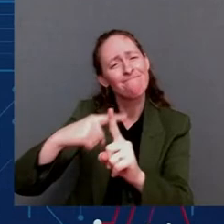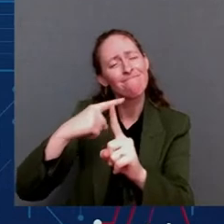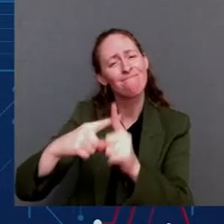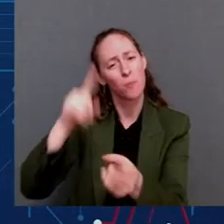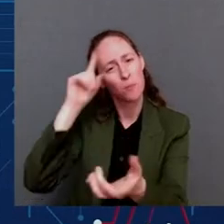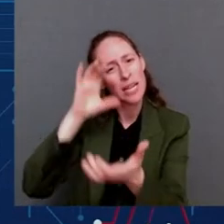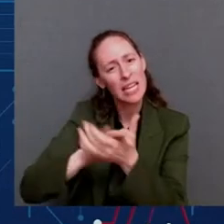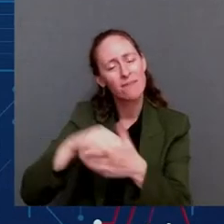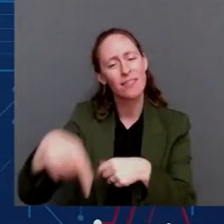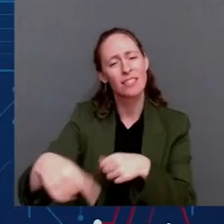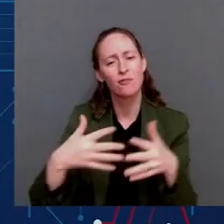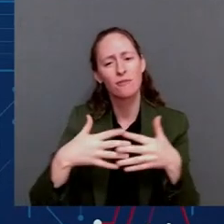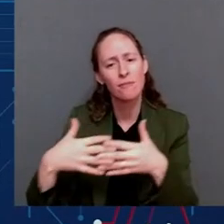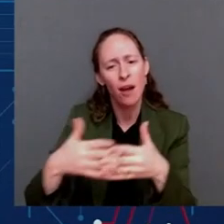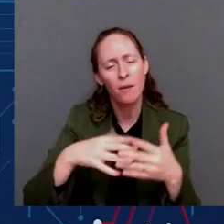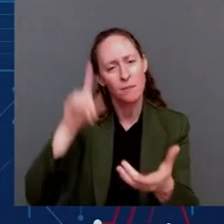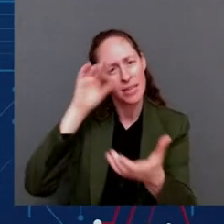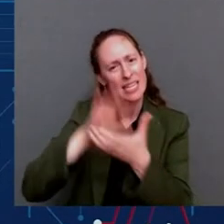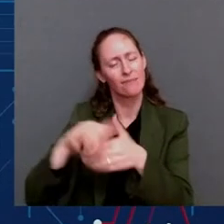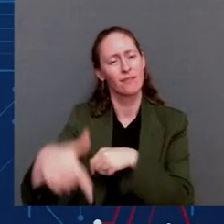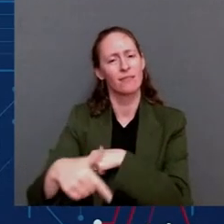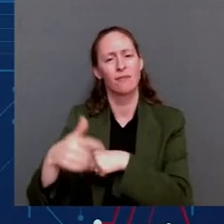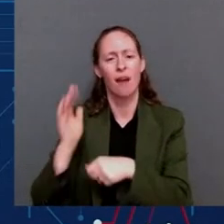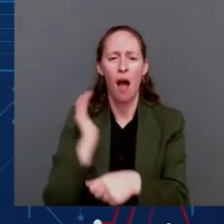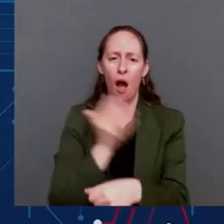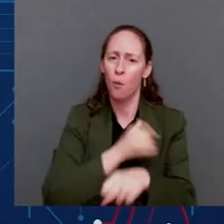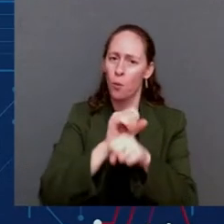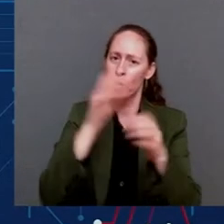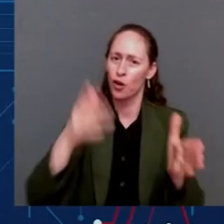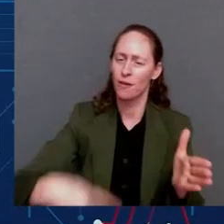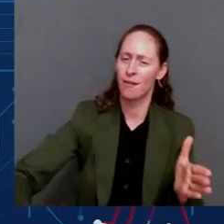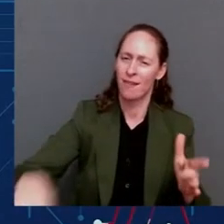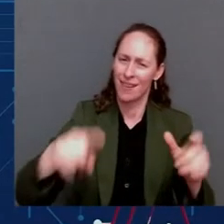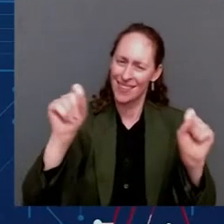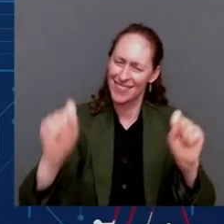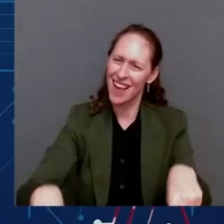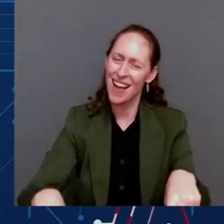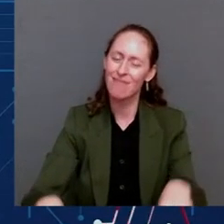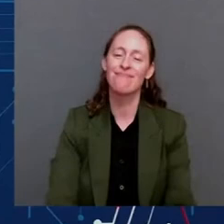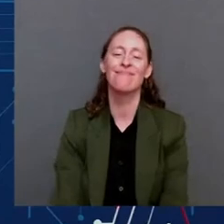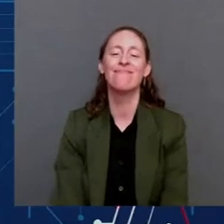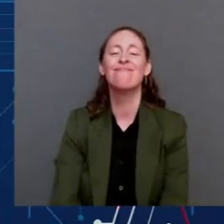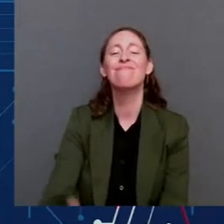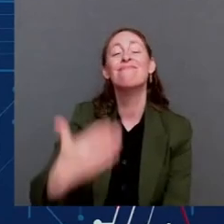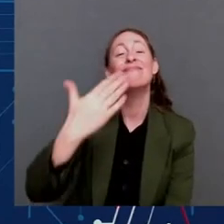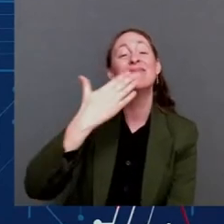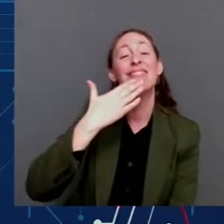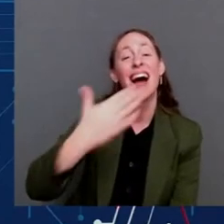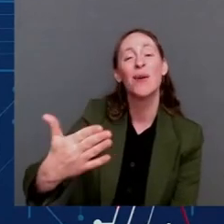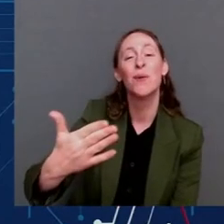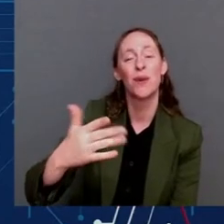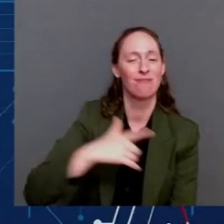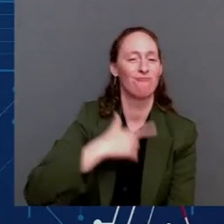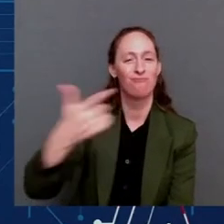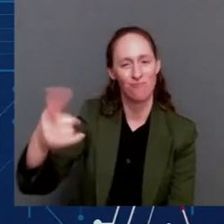our capacity. Nothing, nothing. Thank you, Governor. I'm going to turn it back to you now.